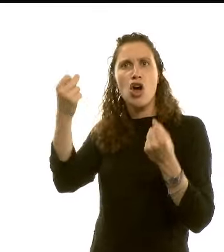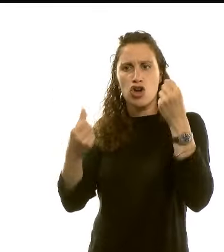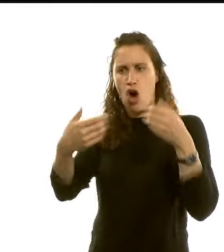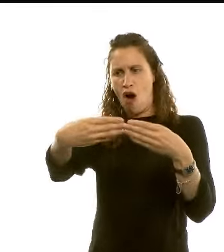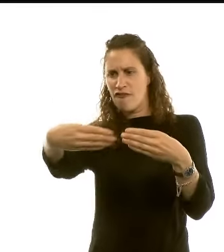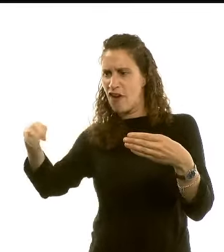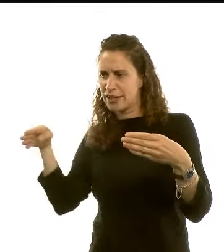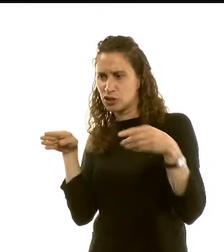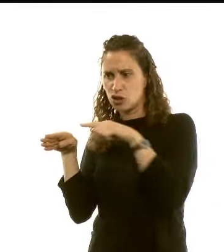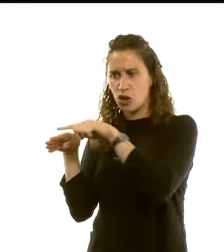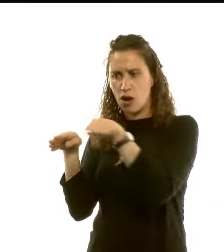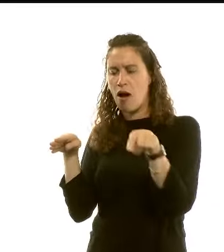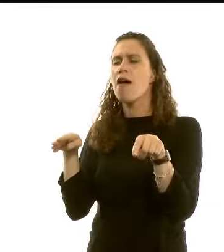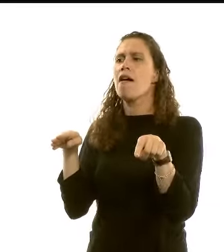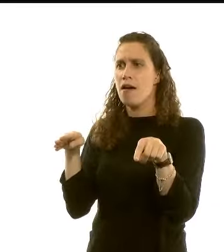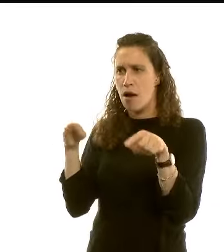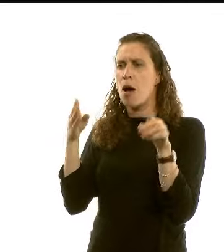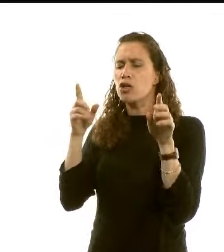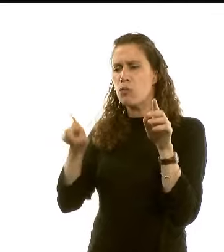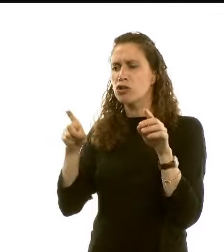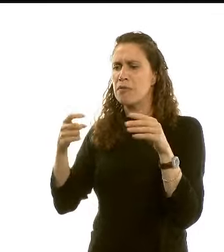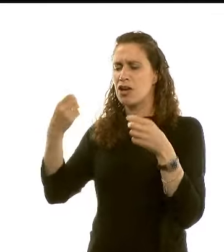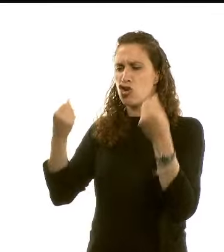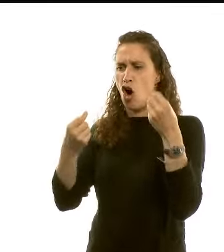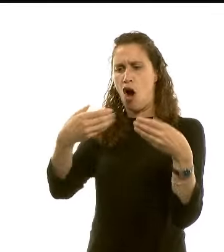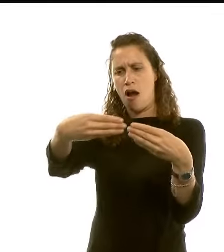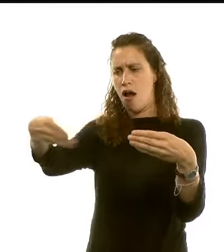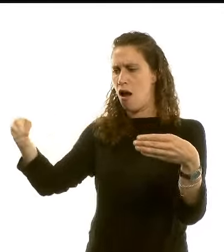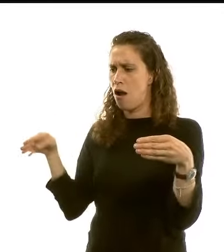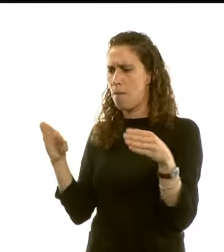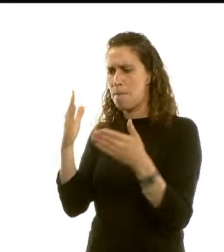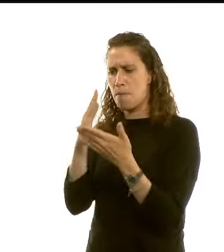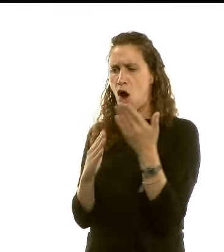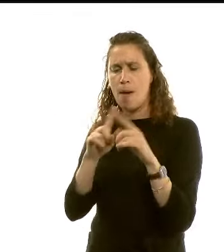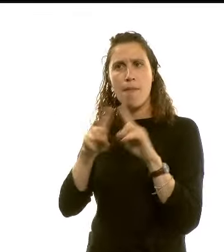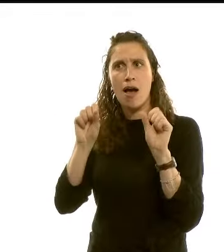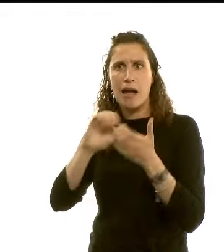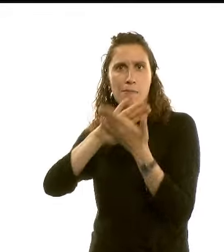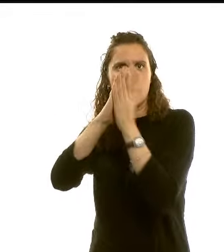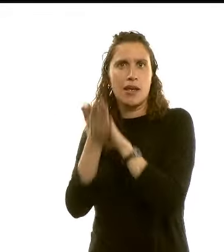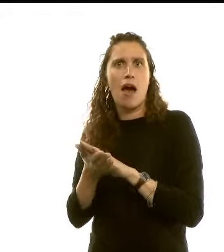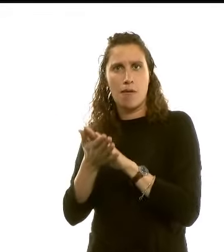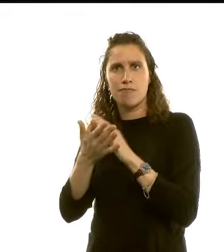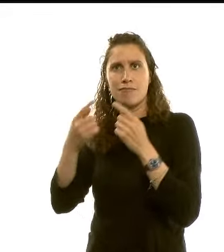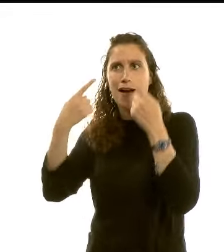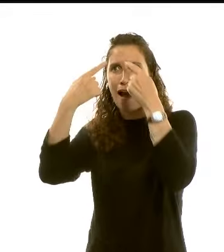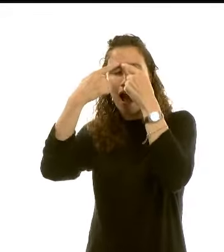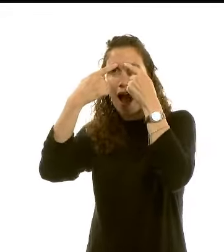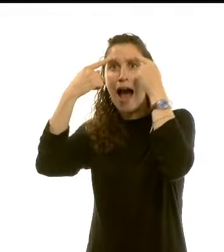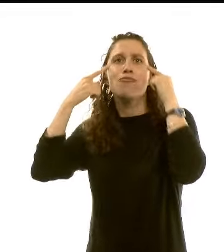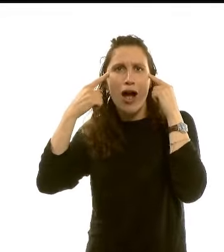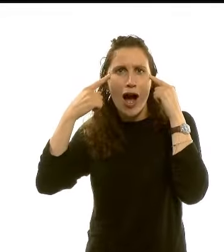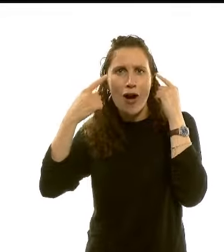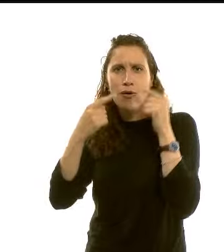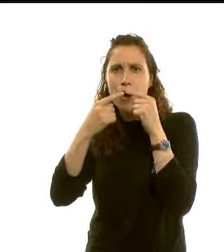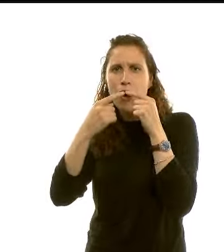the initial intention for what it was designed for. But for me, it could turn into an eyebrow or an upper